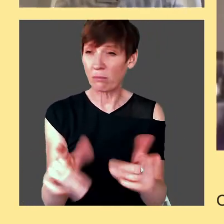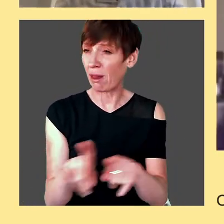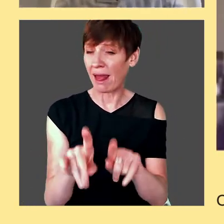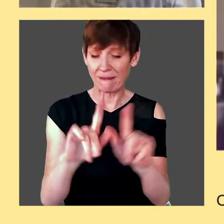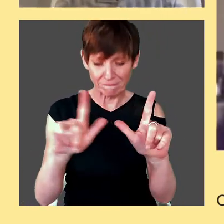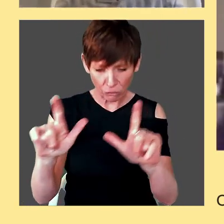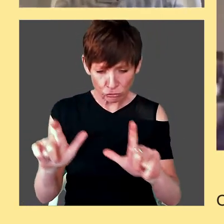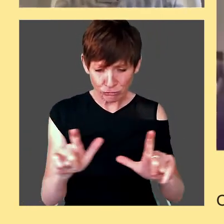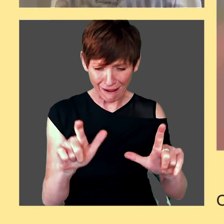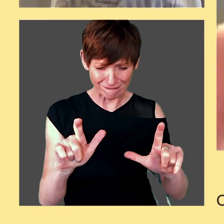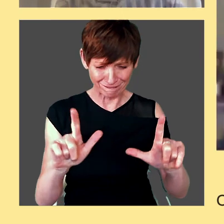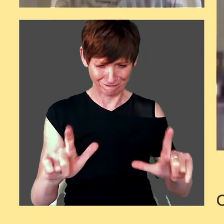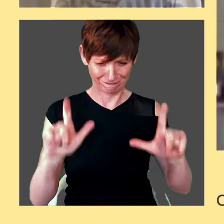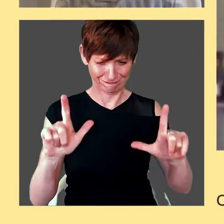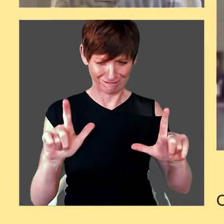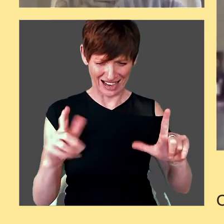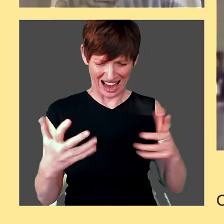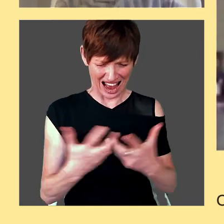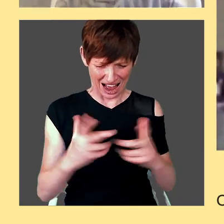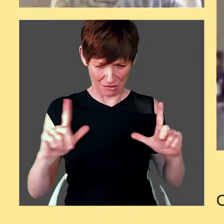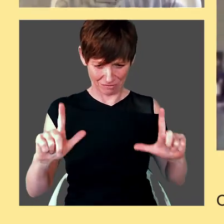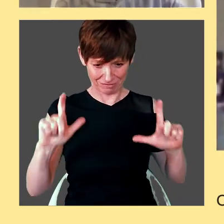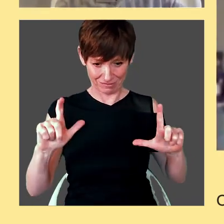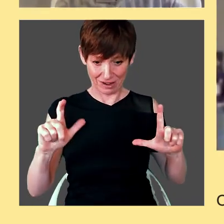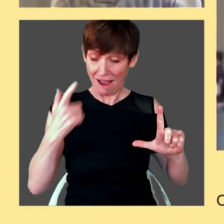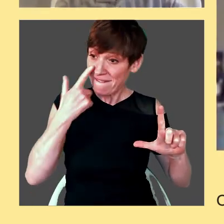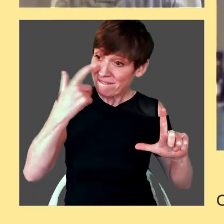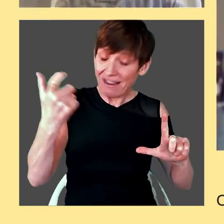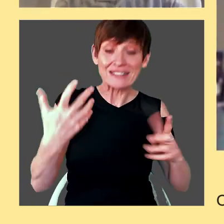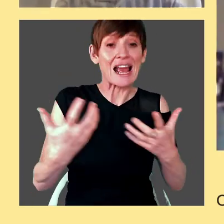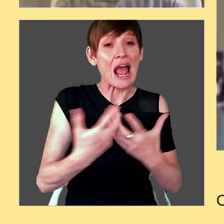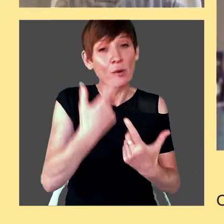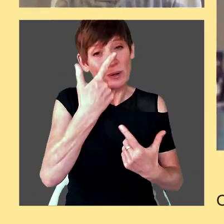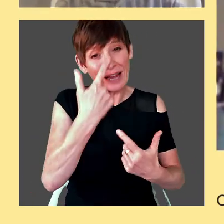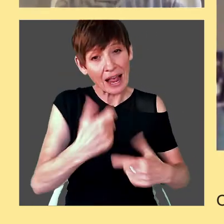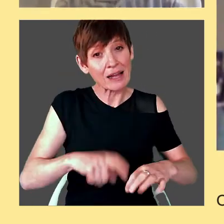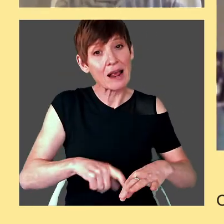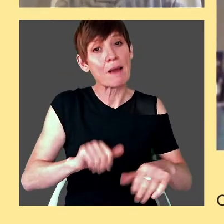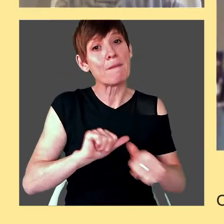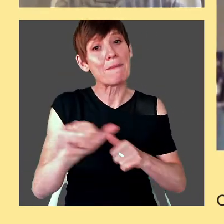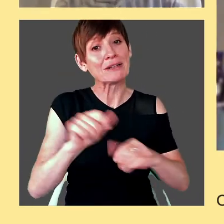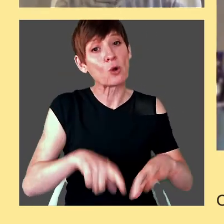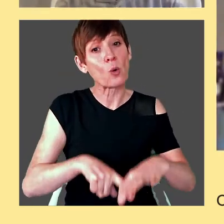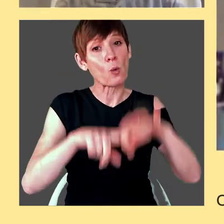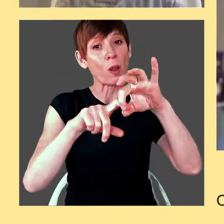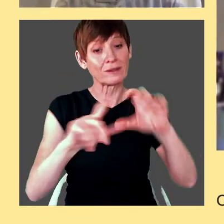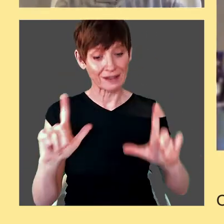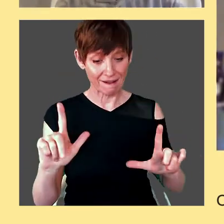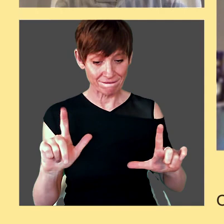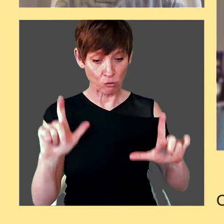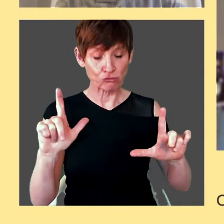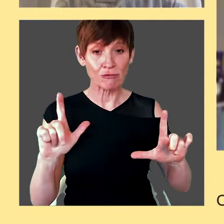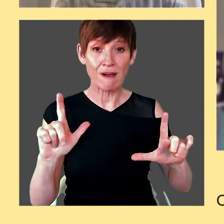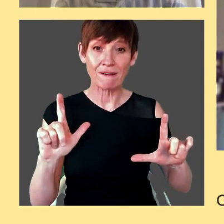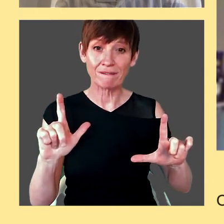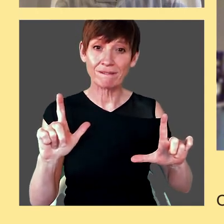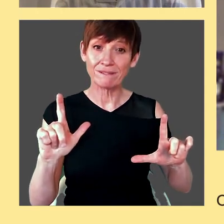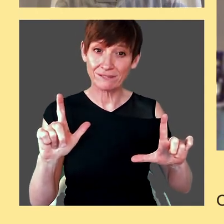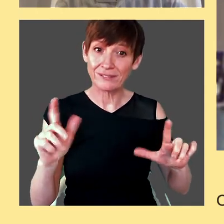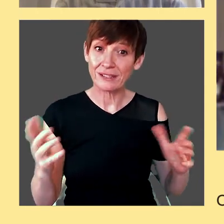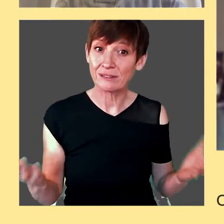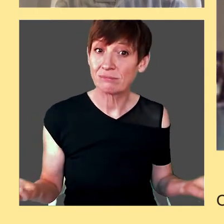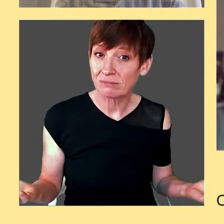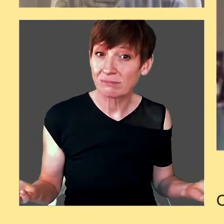artwork, find out how you can get a bit better quality of photo from your artwork.